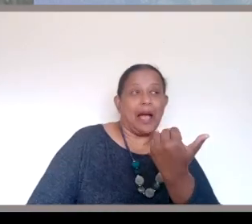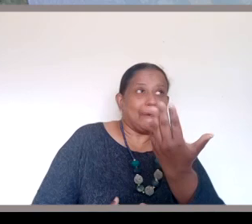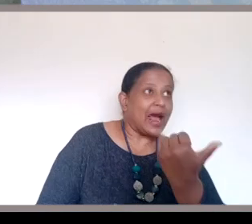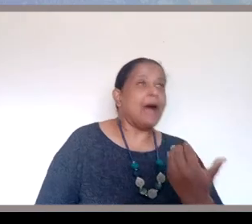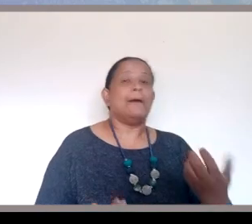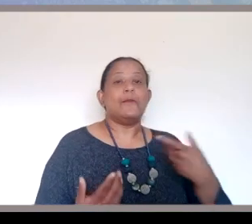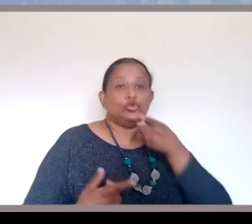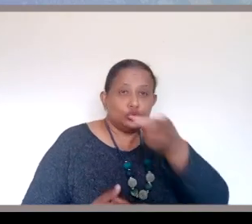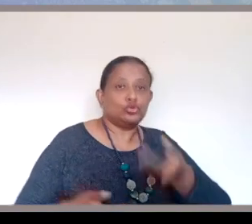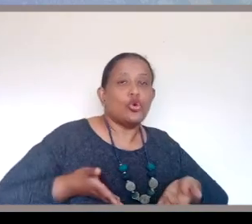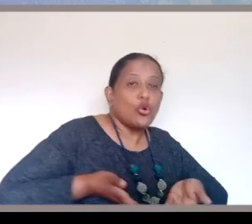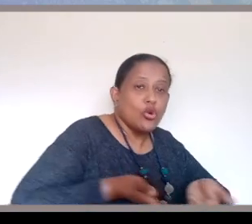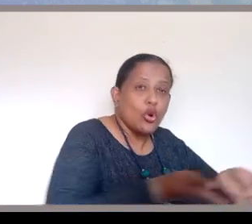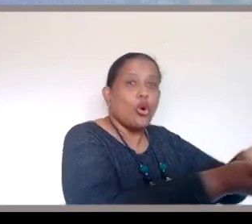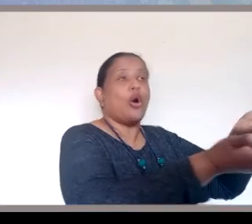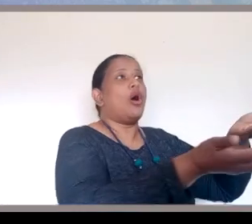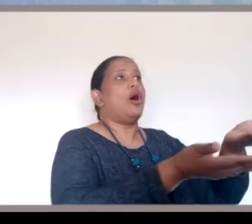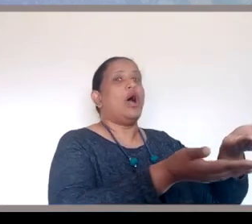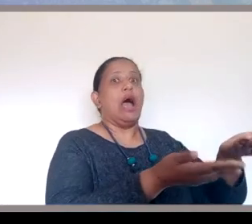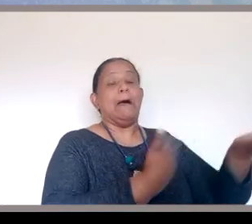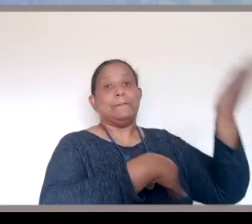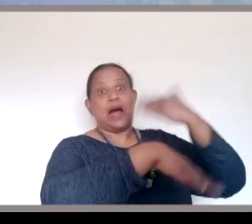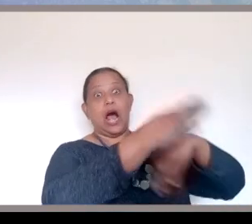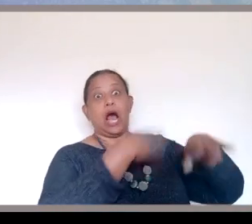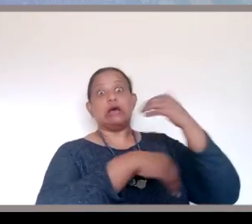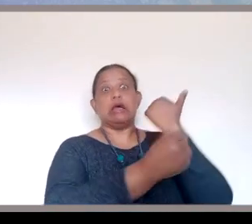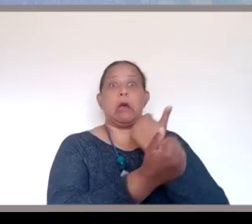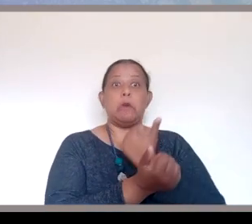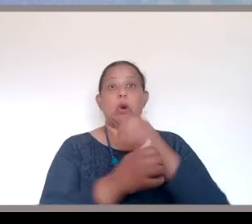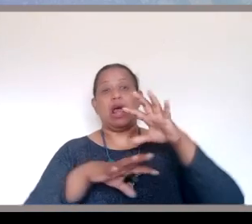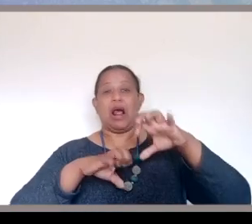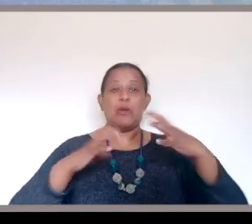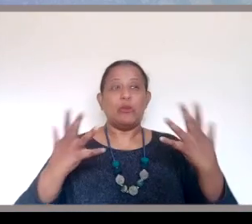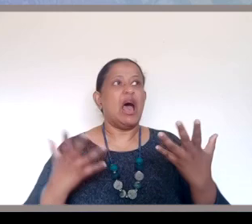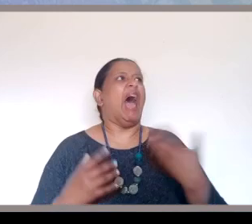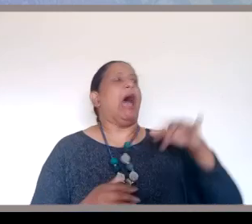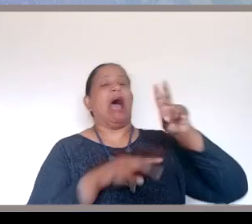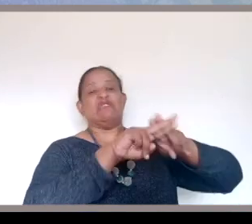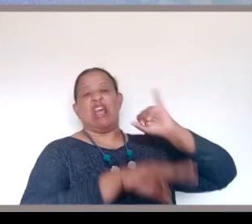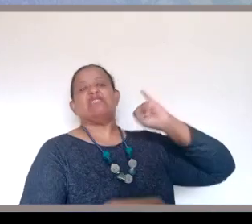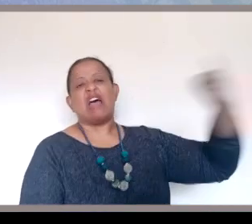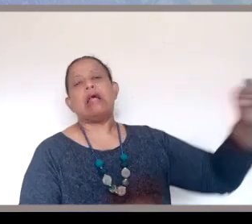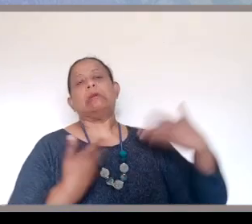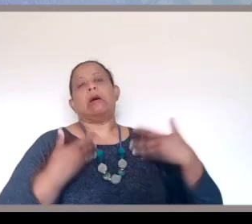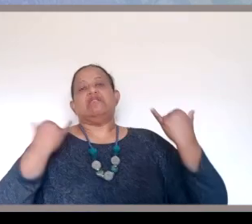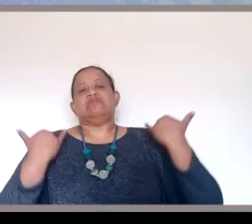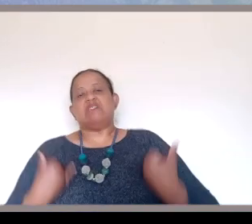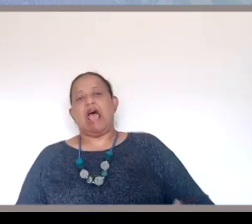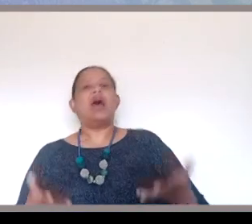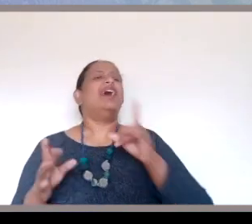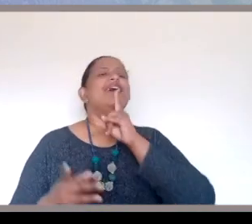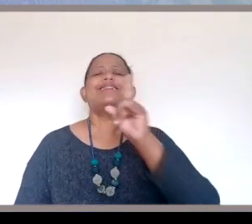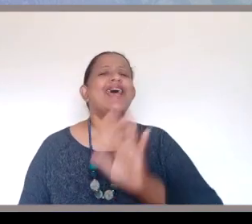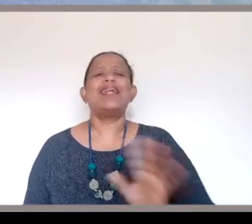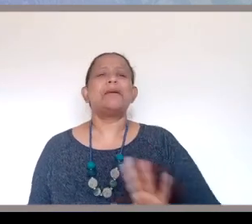church, blame the pastor, and even blame God. Some people say, "It must be God's will,